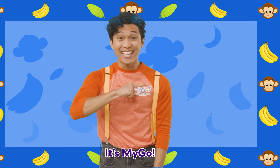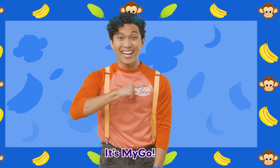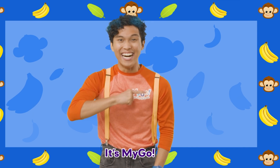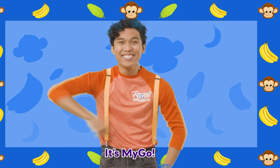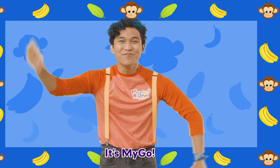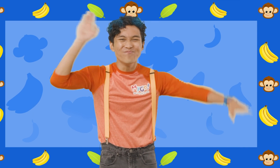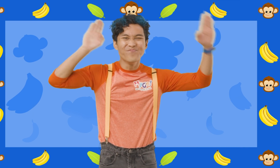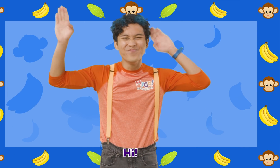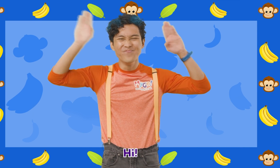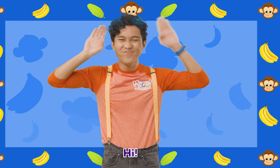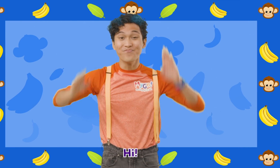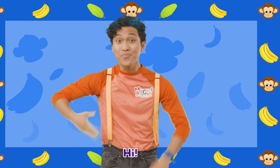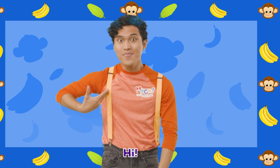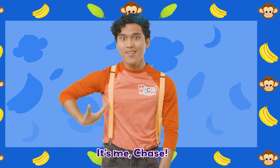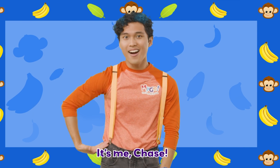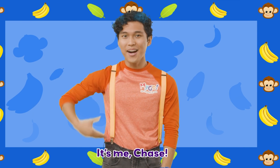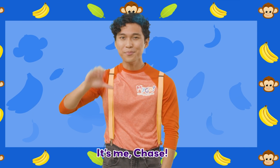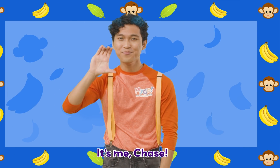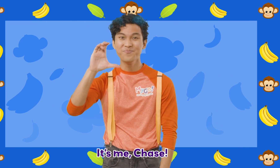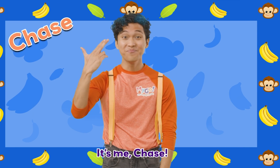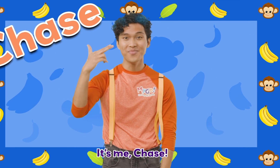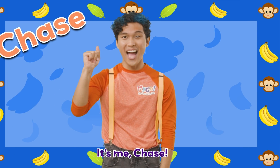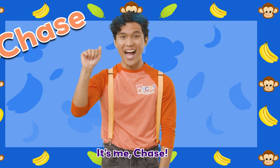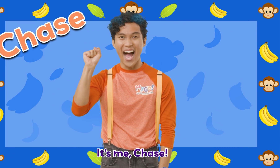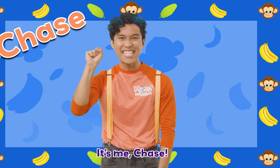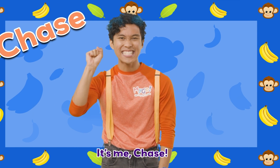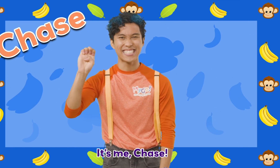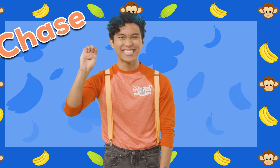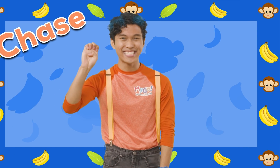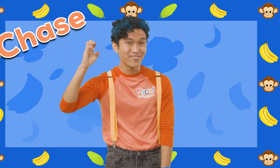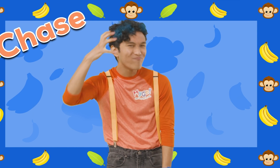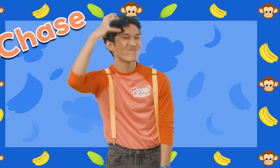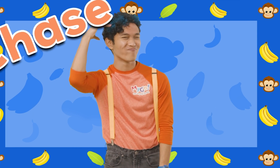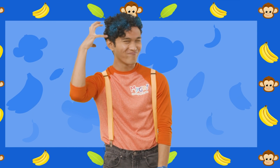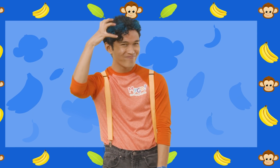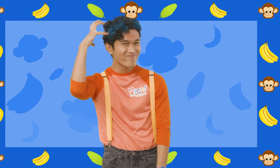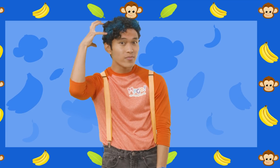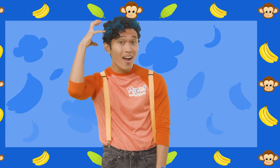It's MyGo. Hi, it's me, Chase.